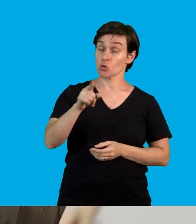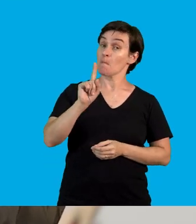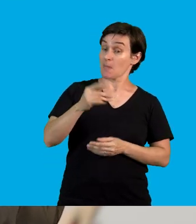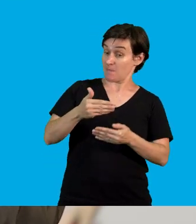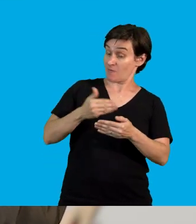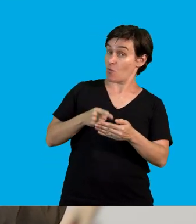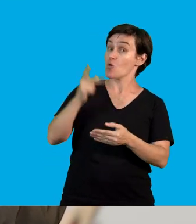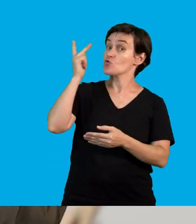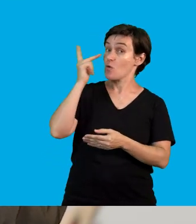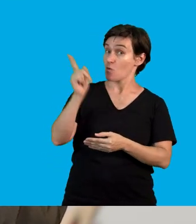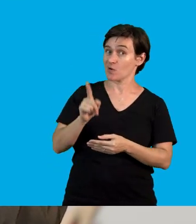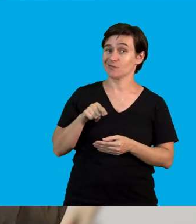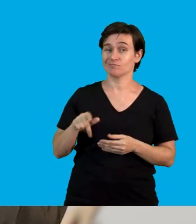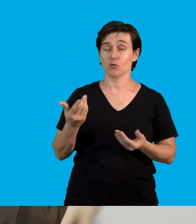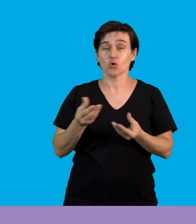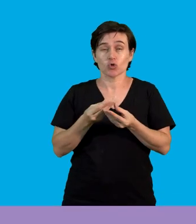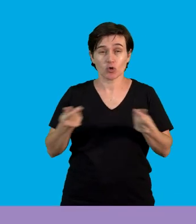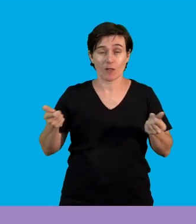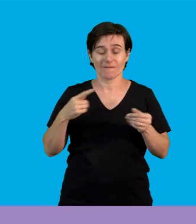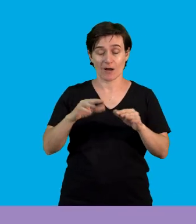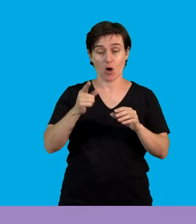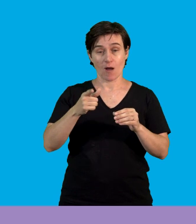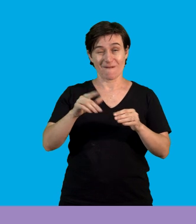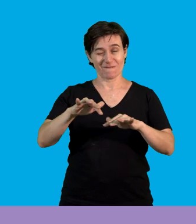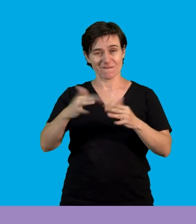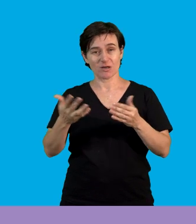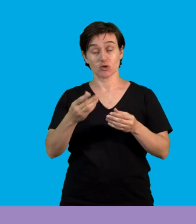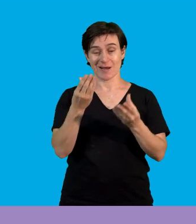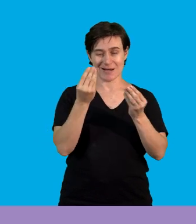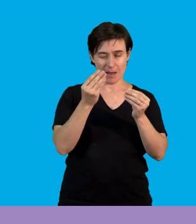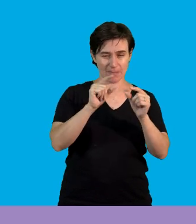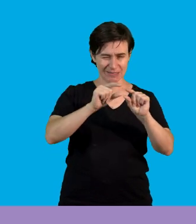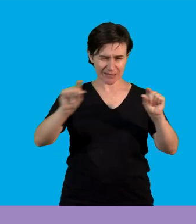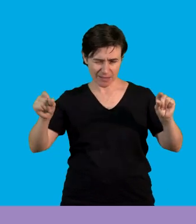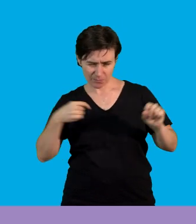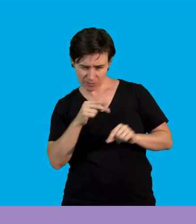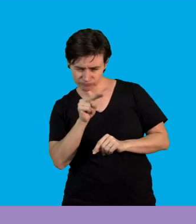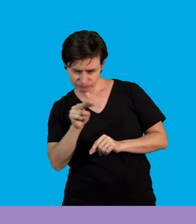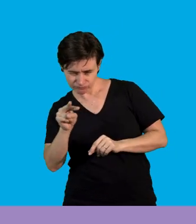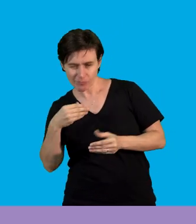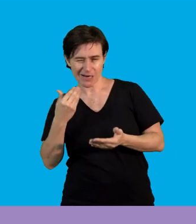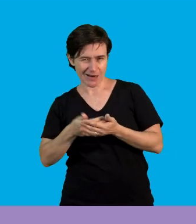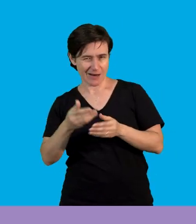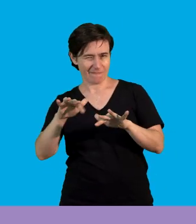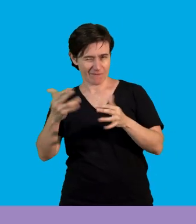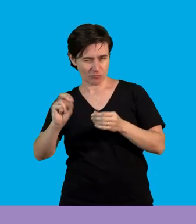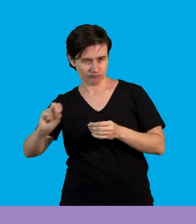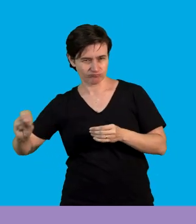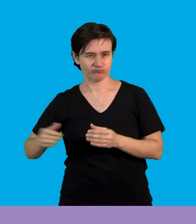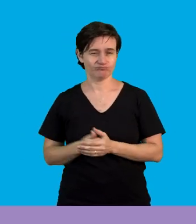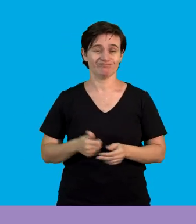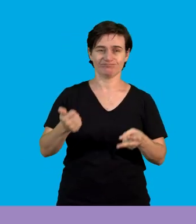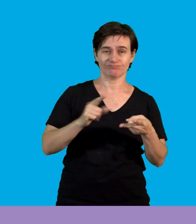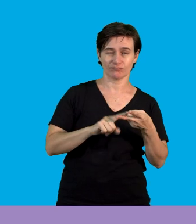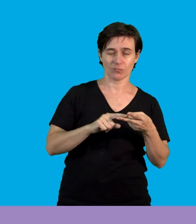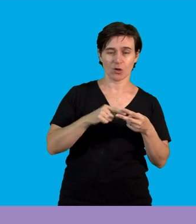You should know how to solve and complete number sentences by inspection, and how